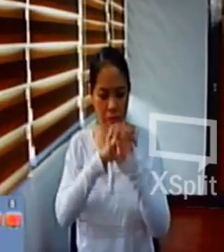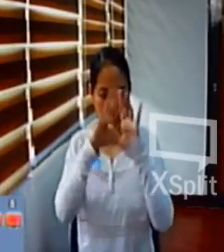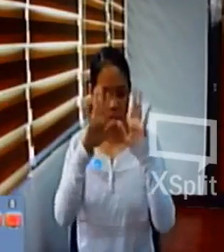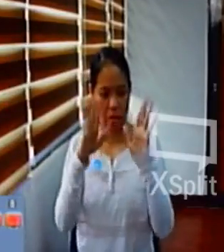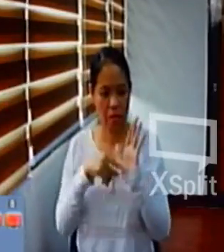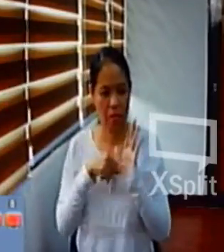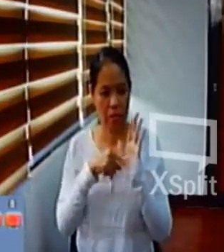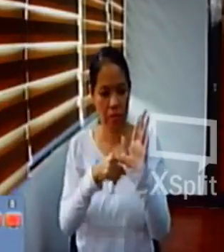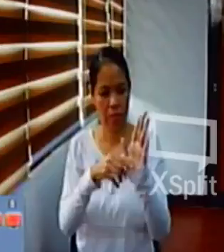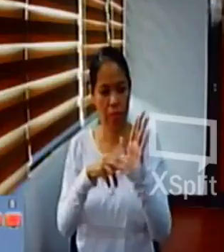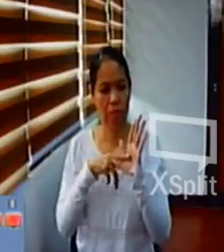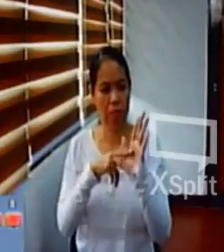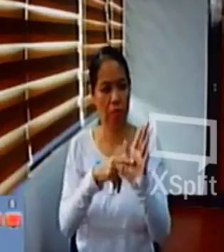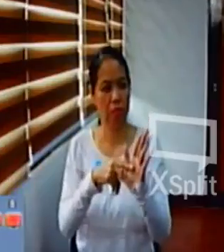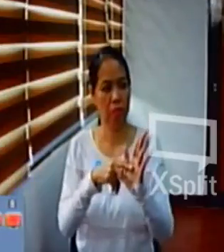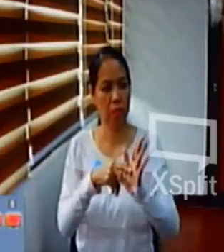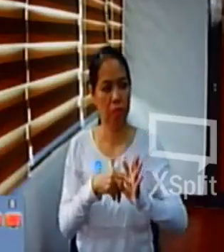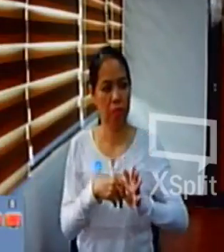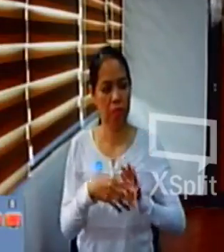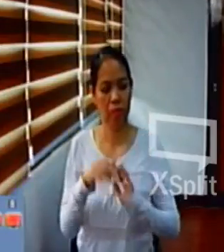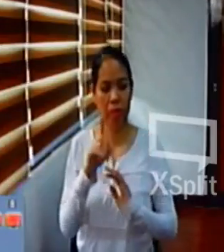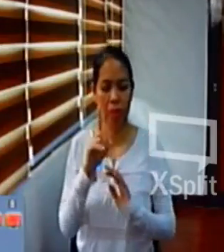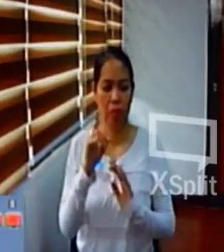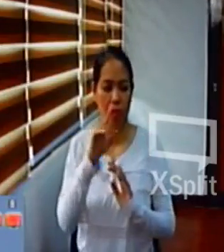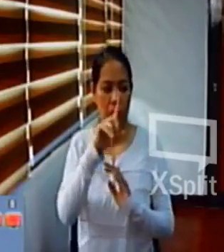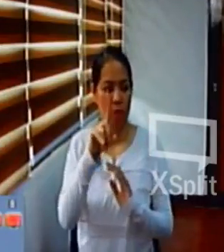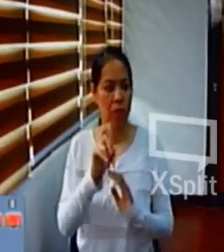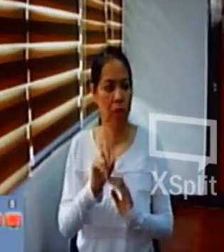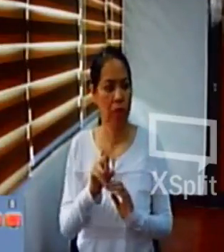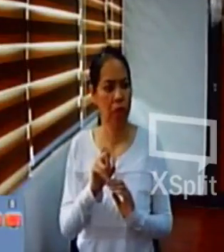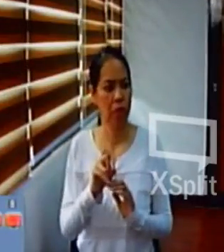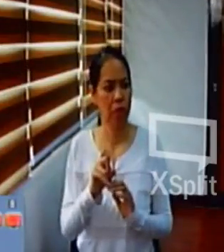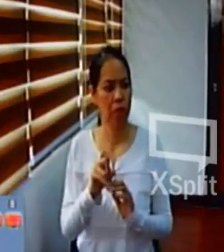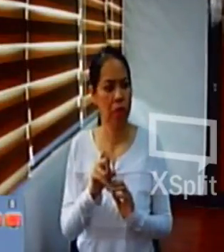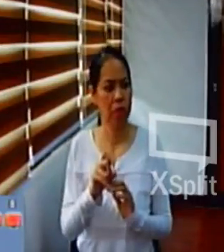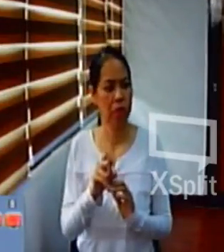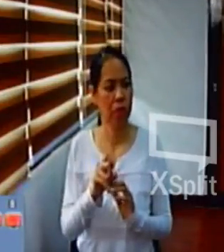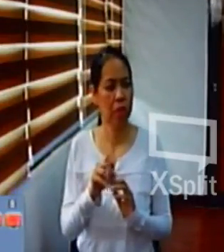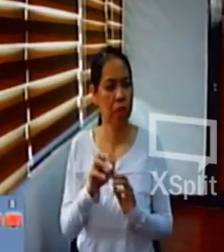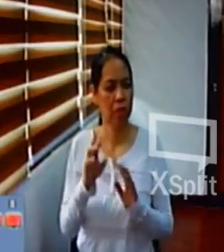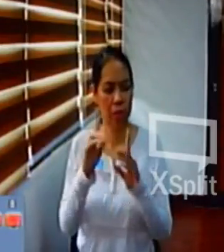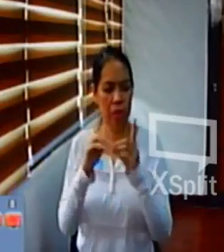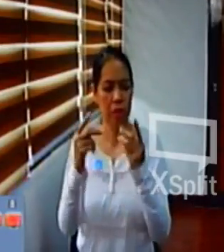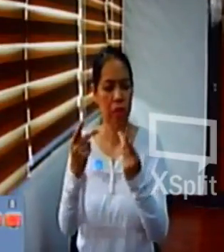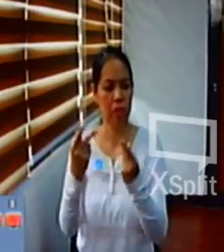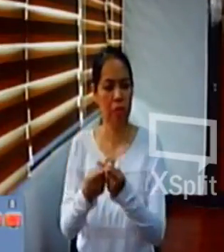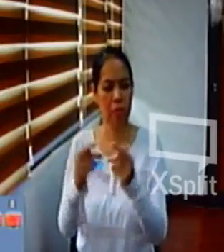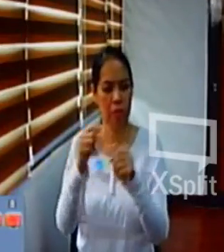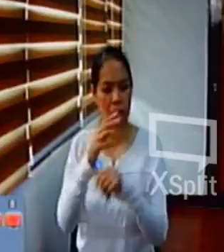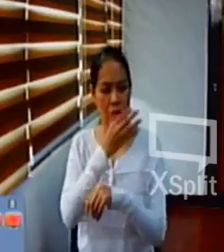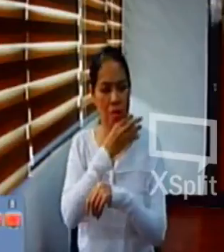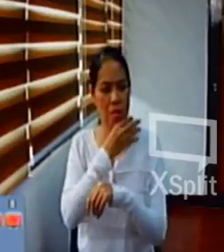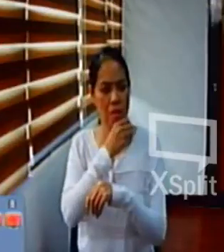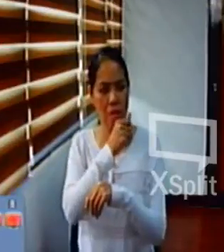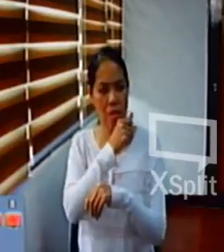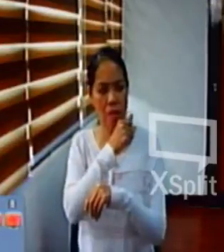presentation. Just one quick question, Yusek Serrano. Has the Department of Agriculture